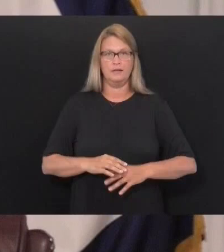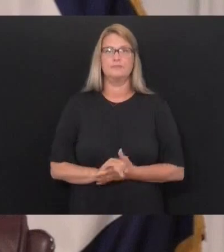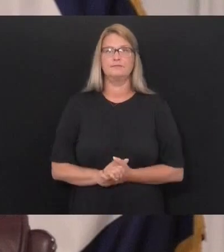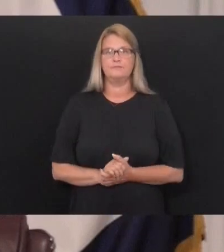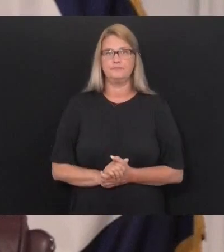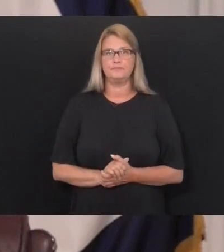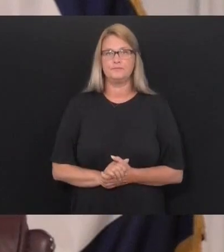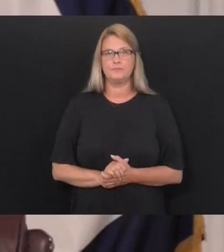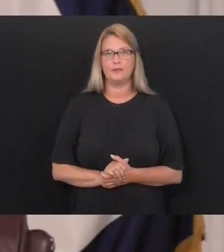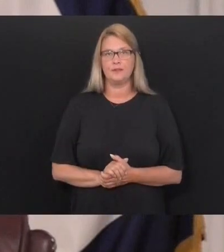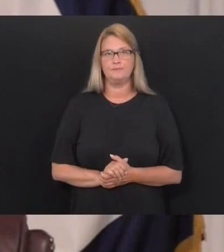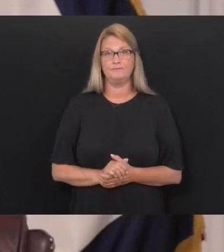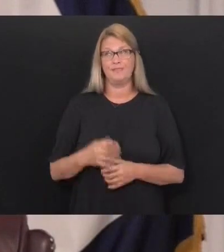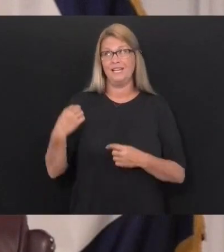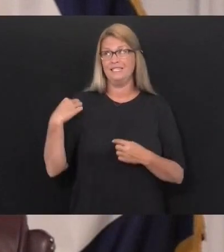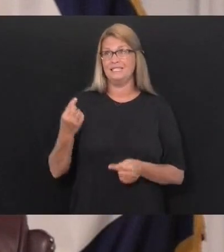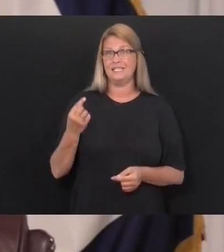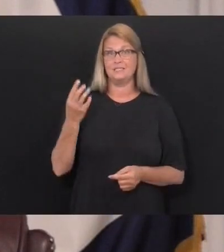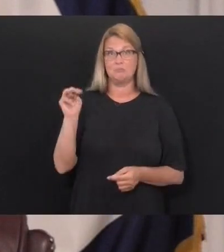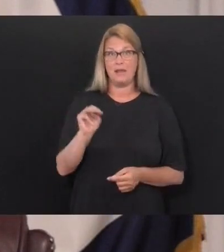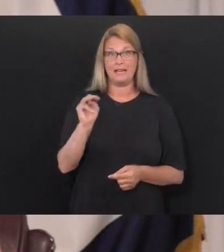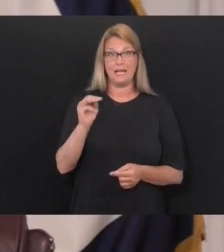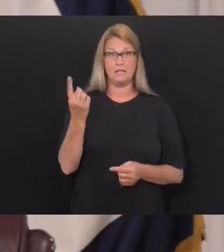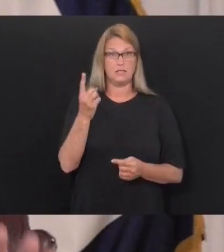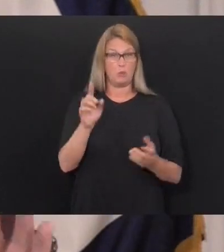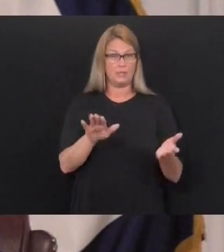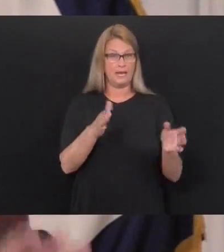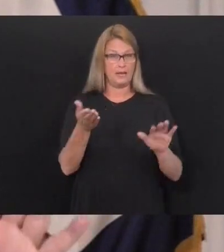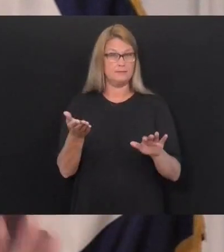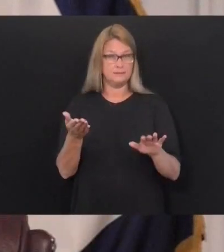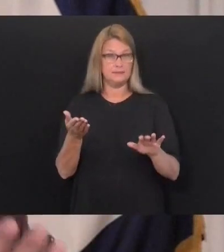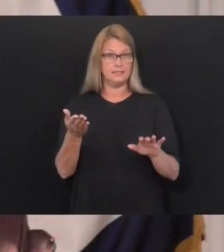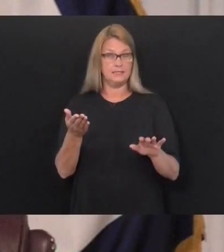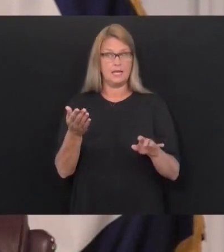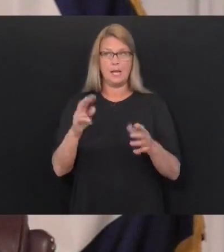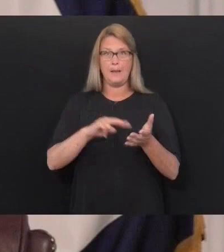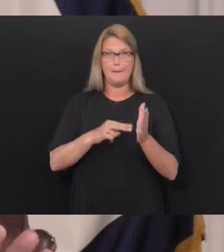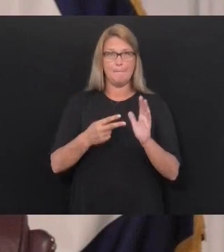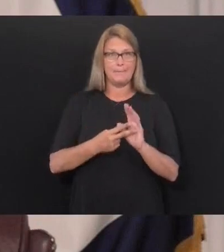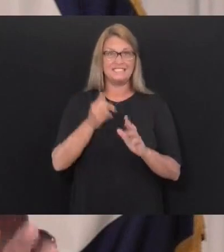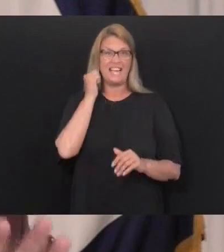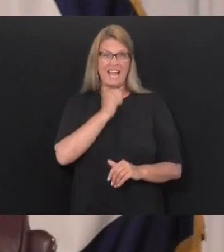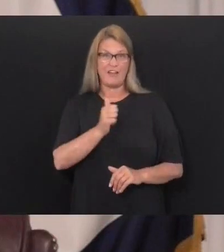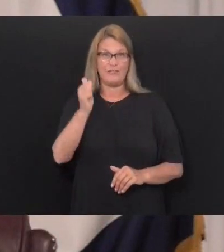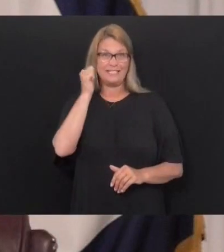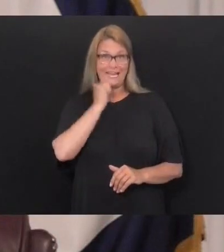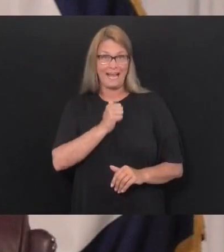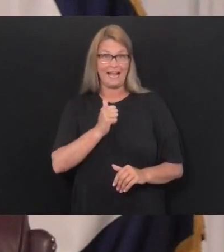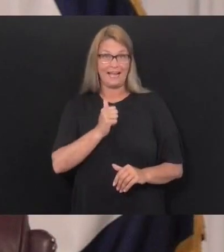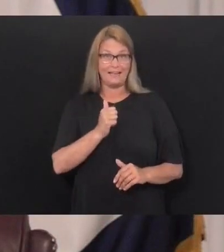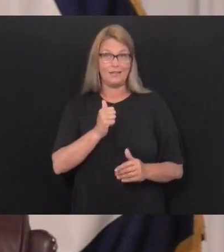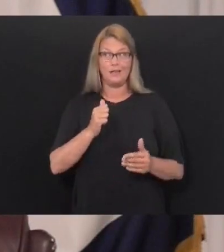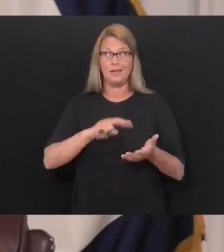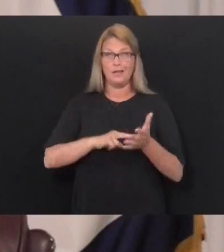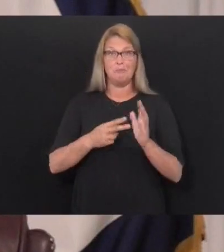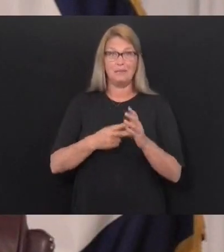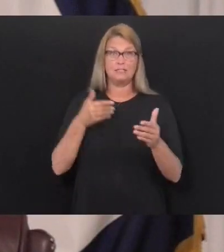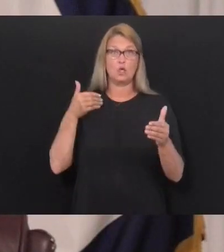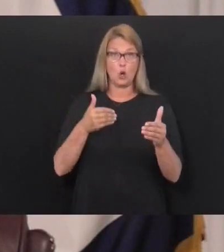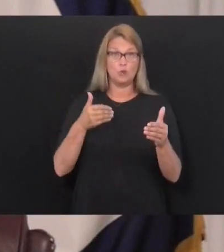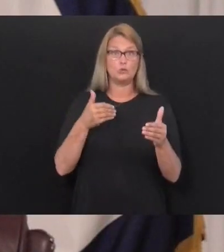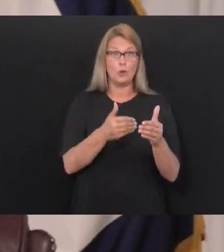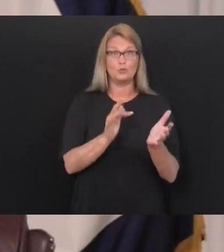very difficult call. As the governor said, we've been talking. We have the capabilities to do live streaming